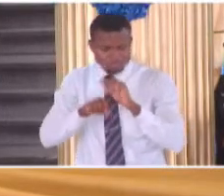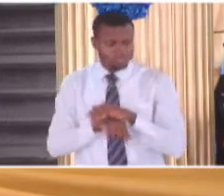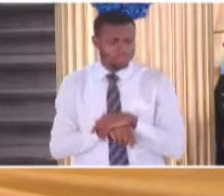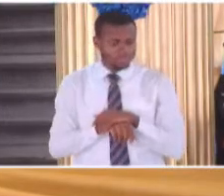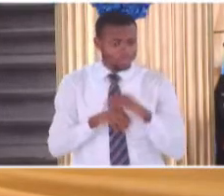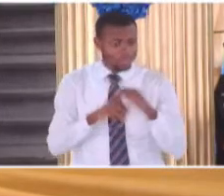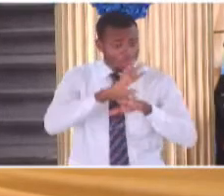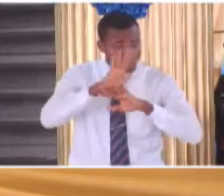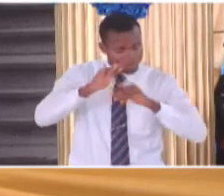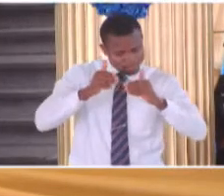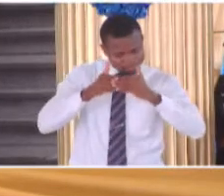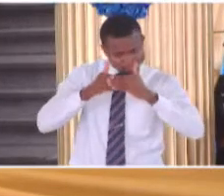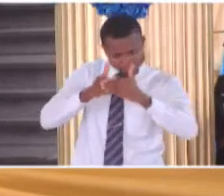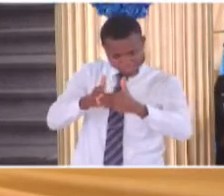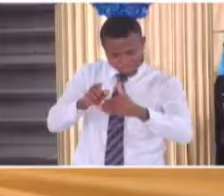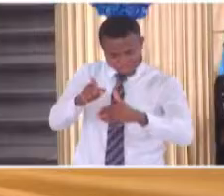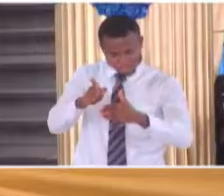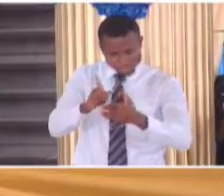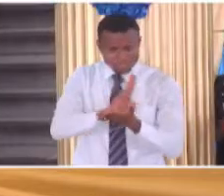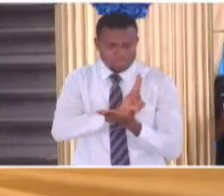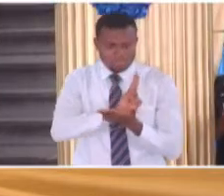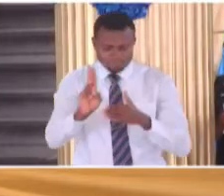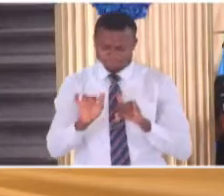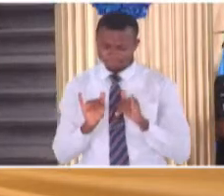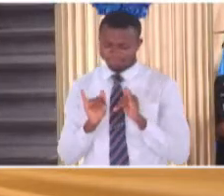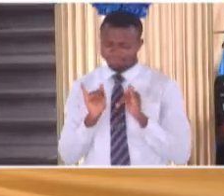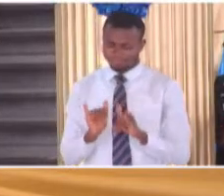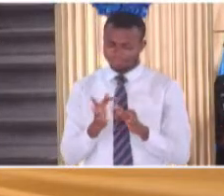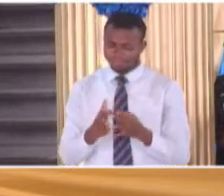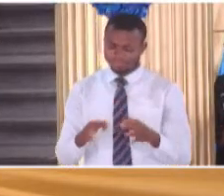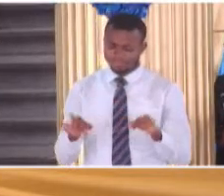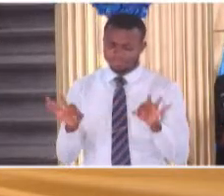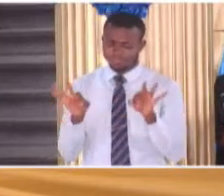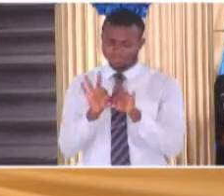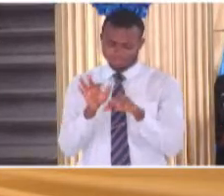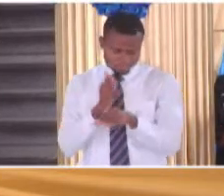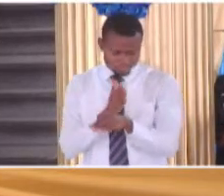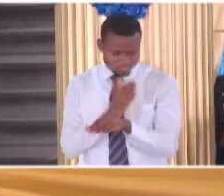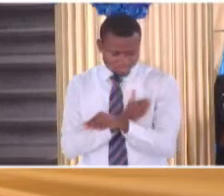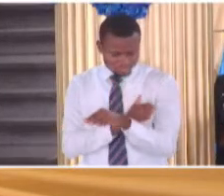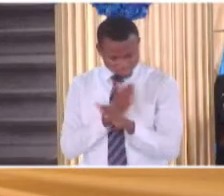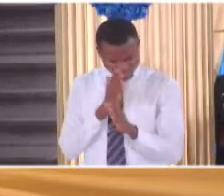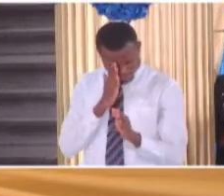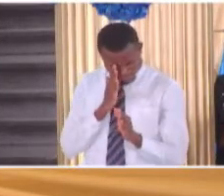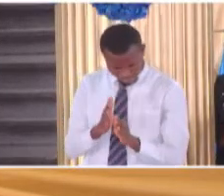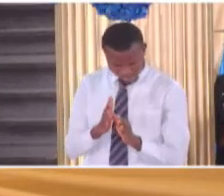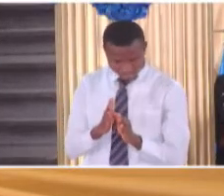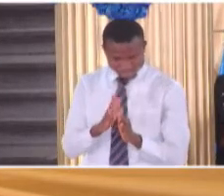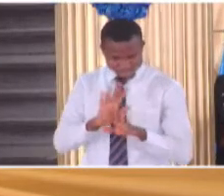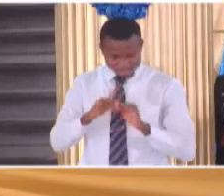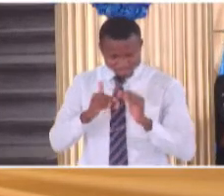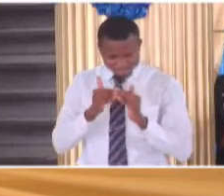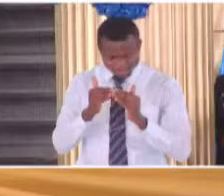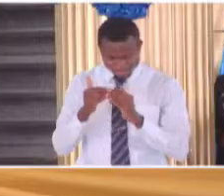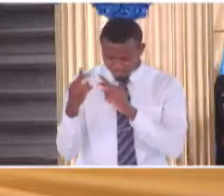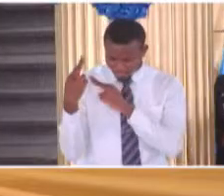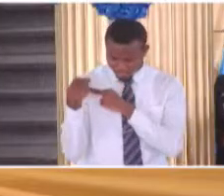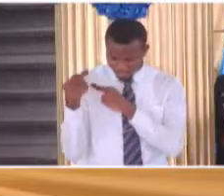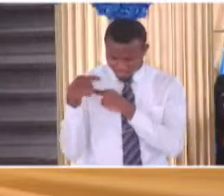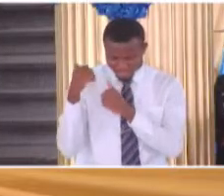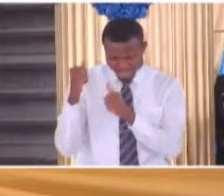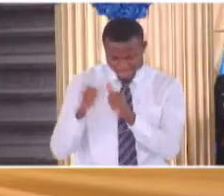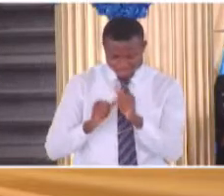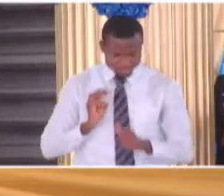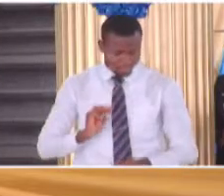This will guide the university in maintaining relevance and impact while emphasizing the crucial role of every